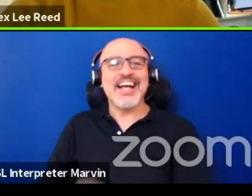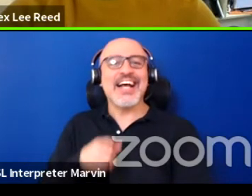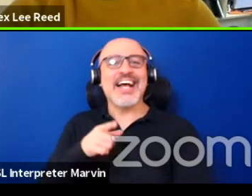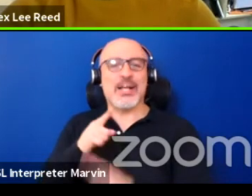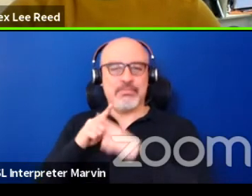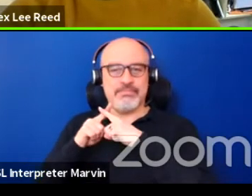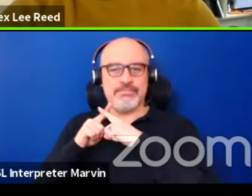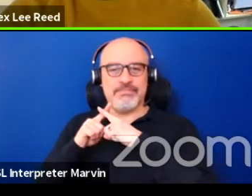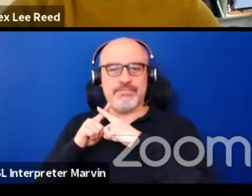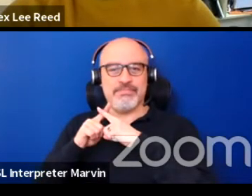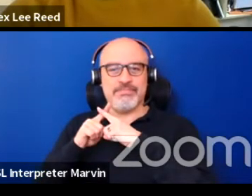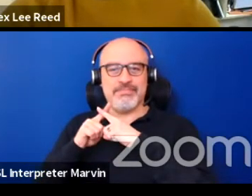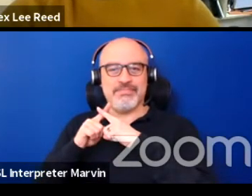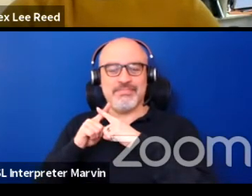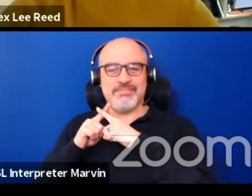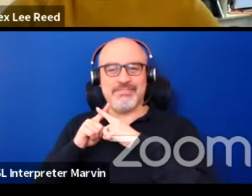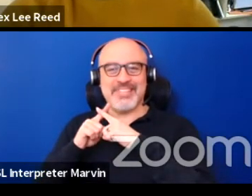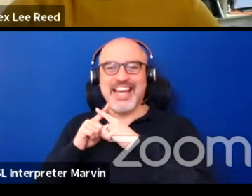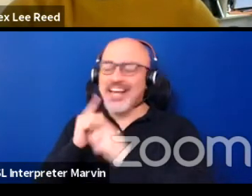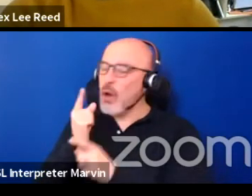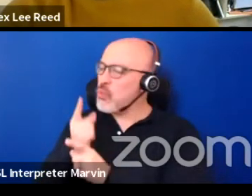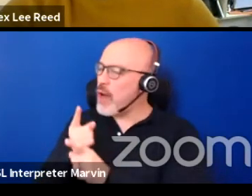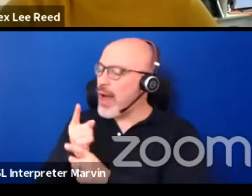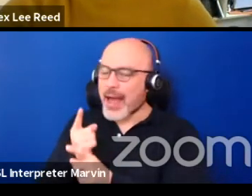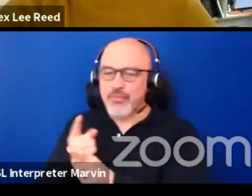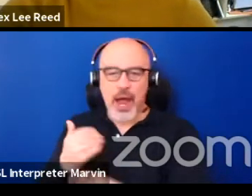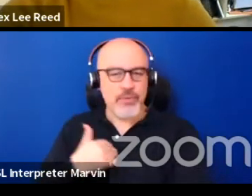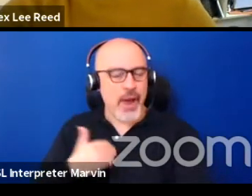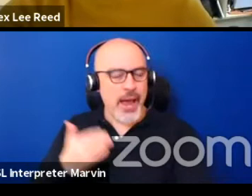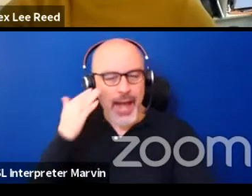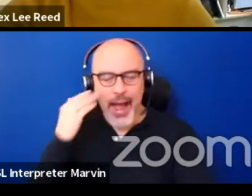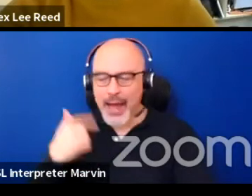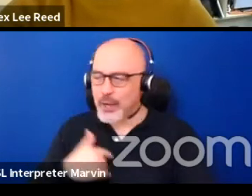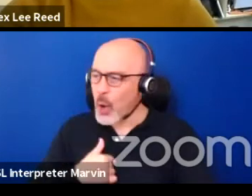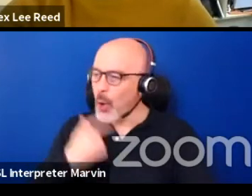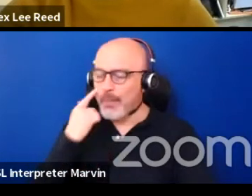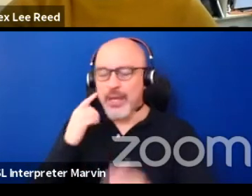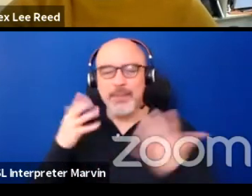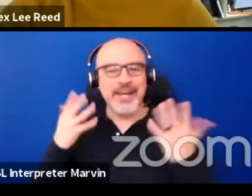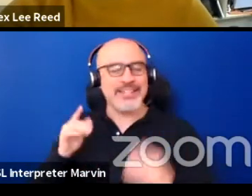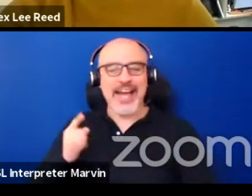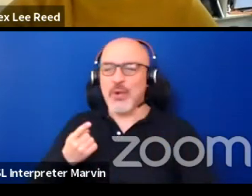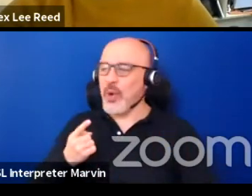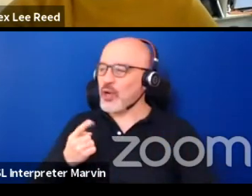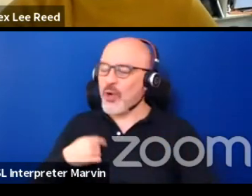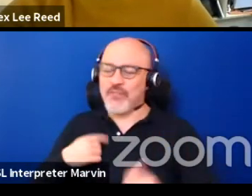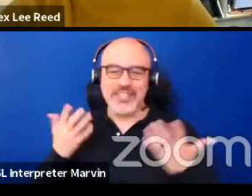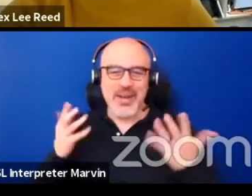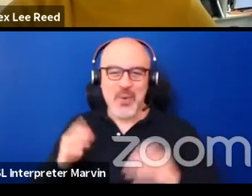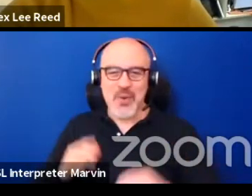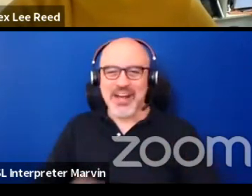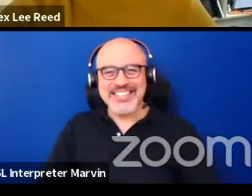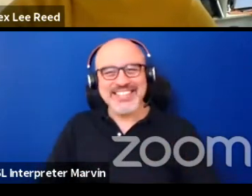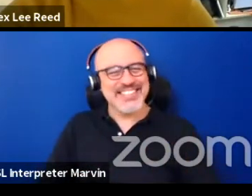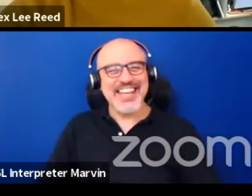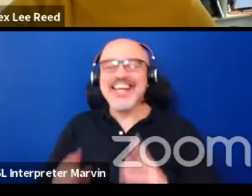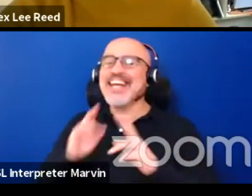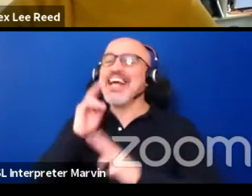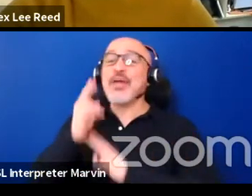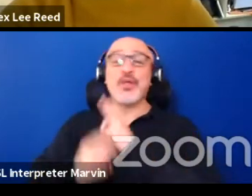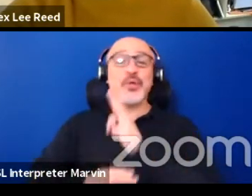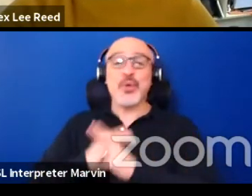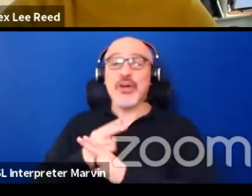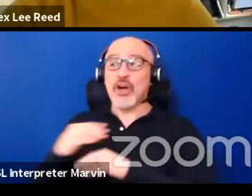Uh-oh, you are on mute. Right, I knew it was going to be me because I didn't want to go first. So the universe has a way of doing